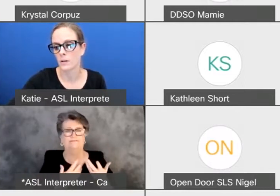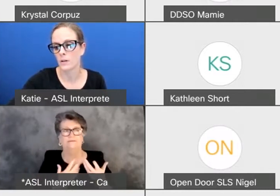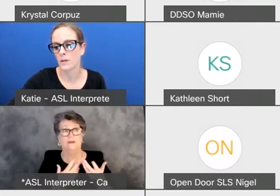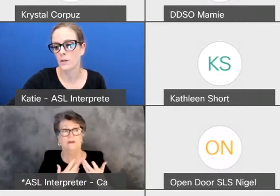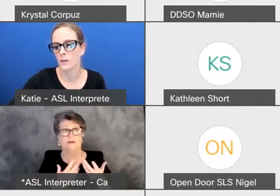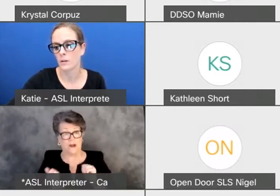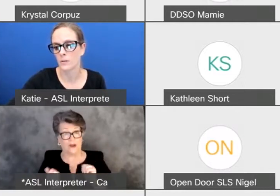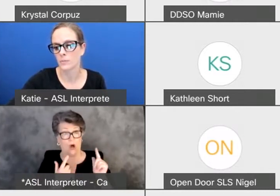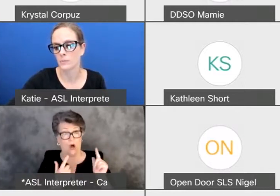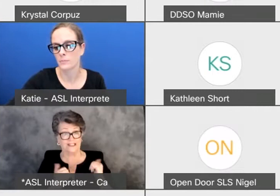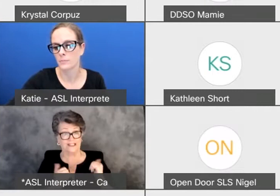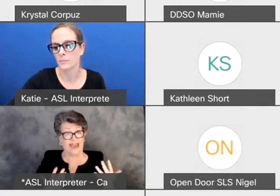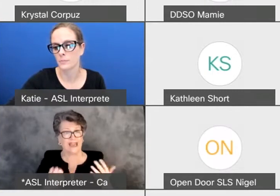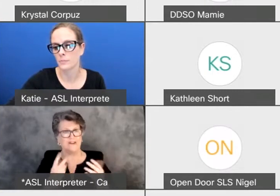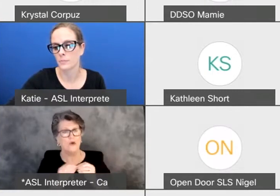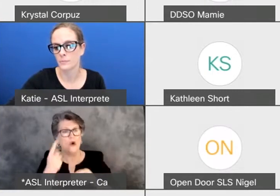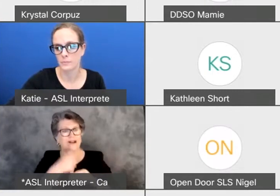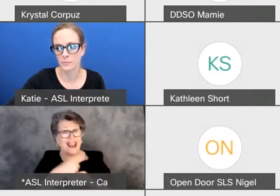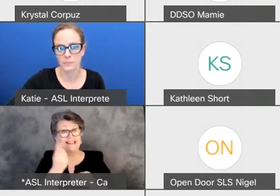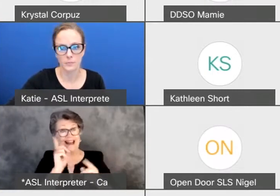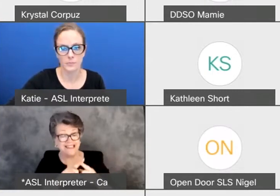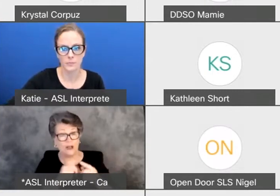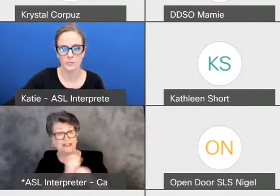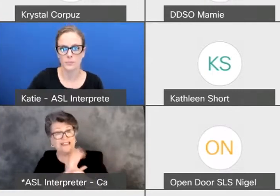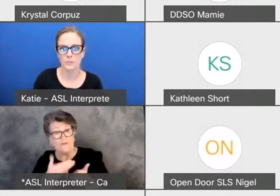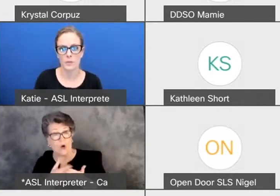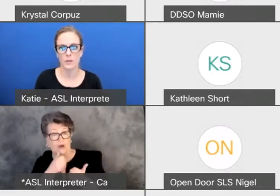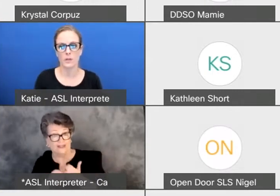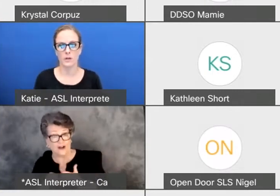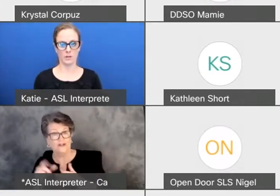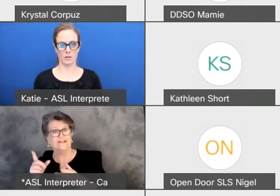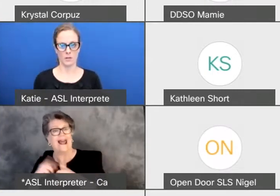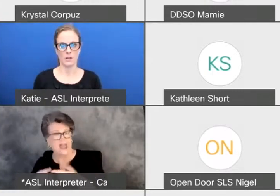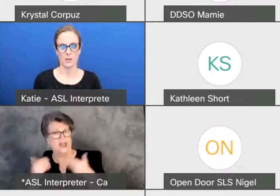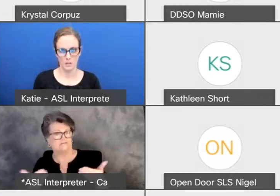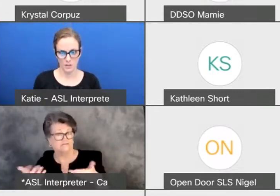all just still waiting maybe a few more days until we get all of our rate letters in the mail?